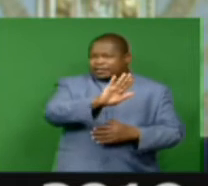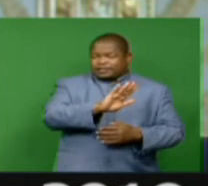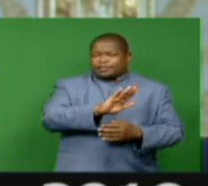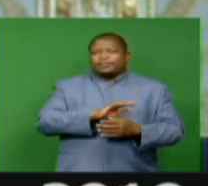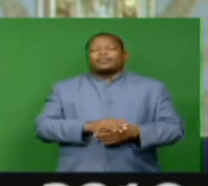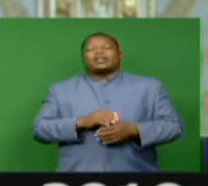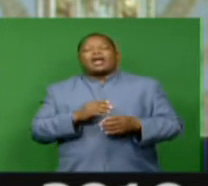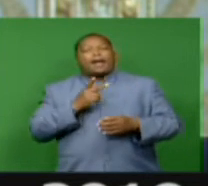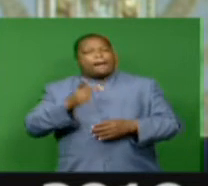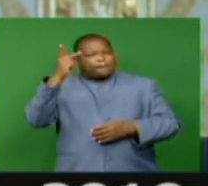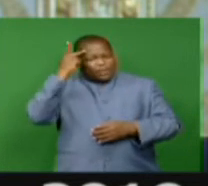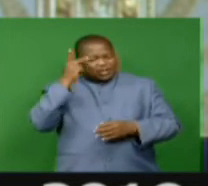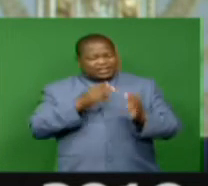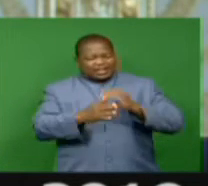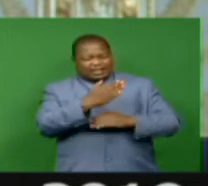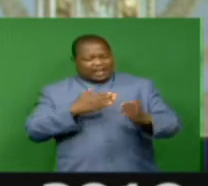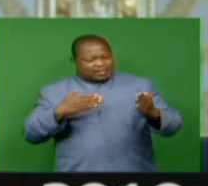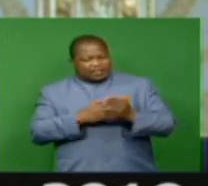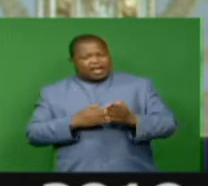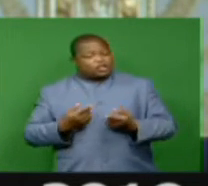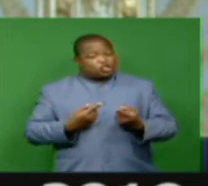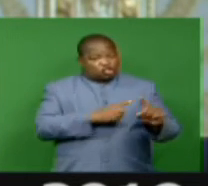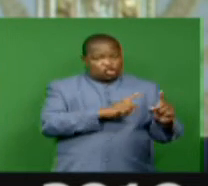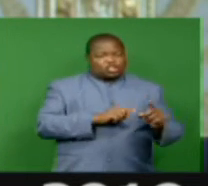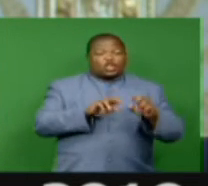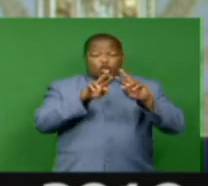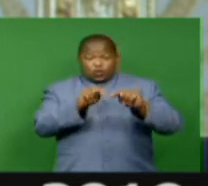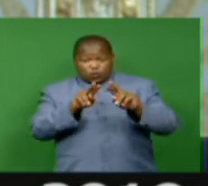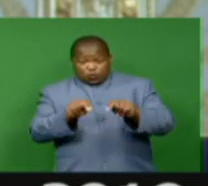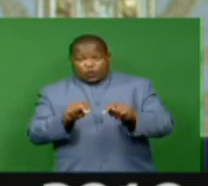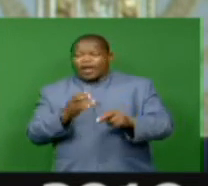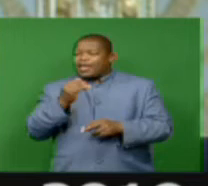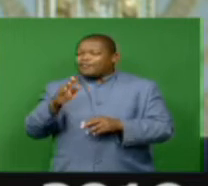of new ones where they do not exist, will require